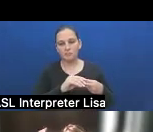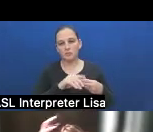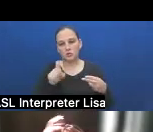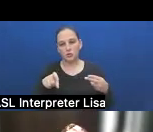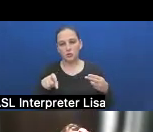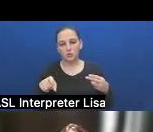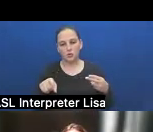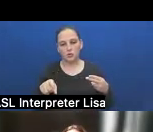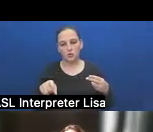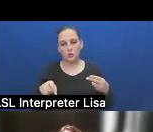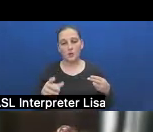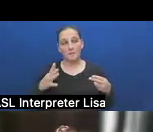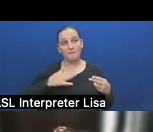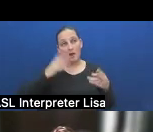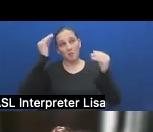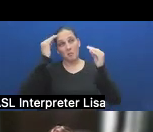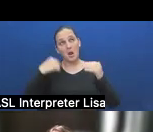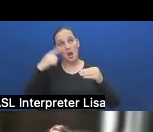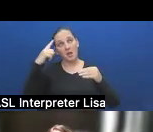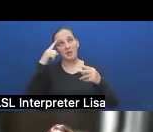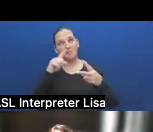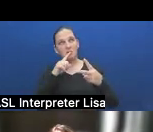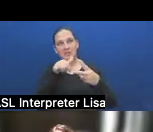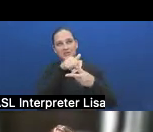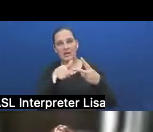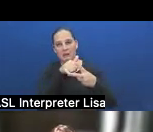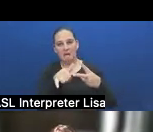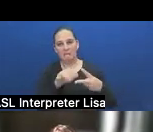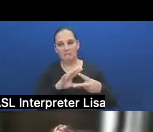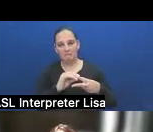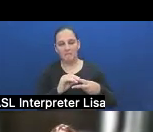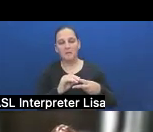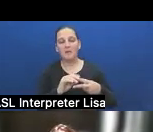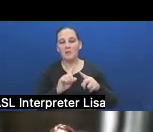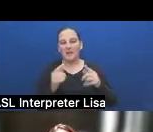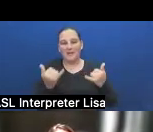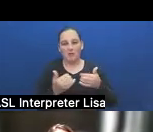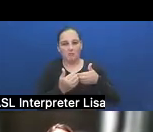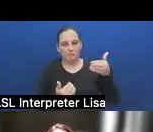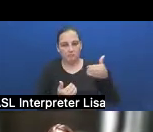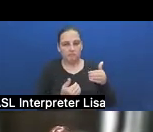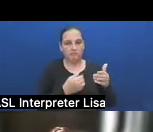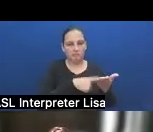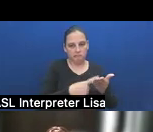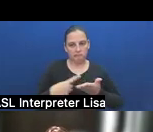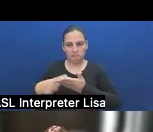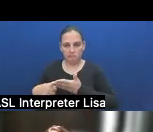my frameworks, I look at them as the same thing, but I want to talk about them for a few minutes. So